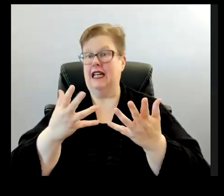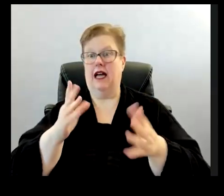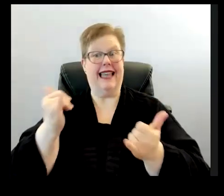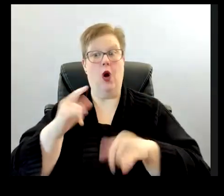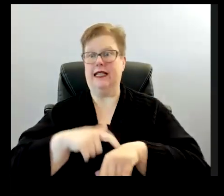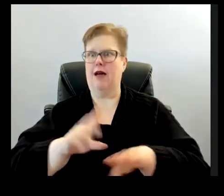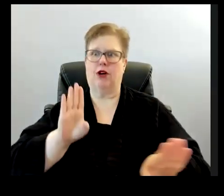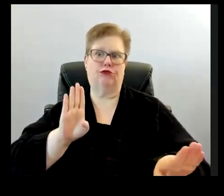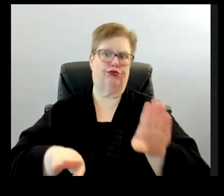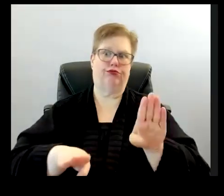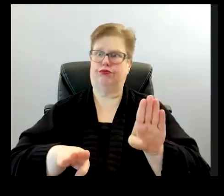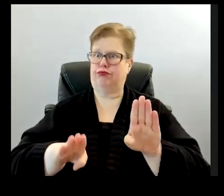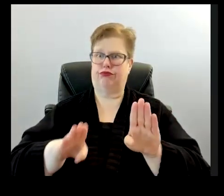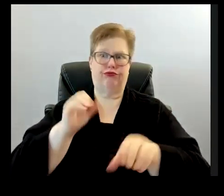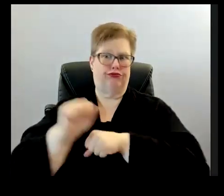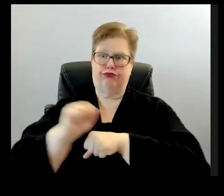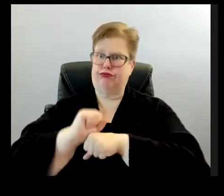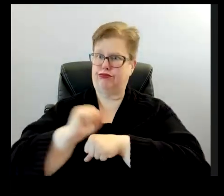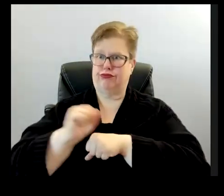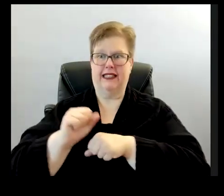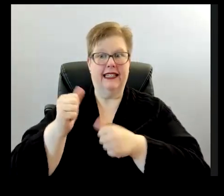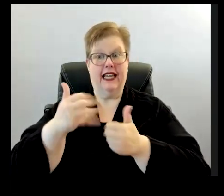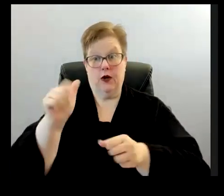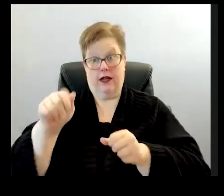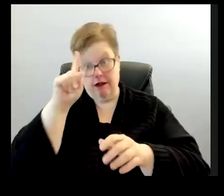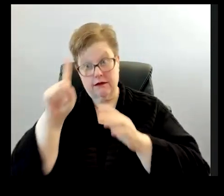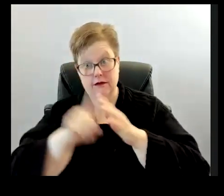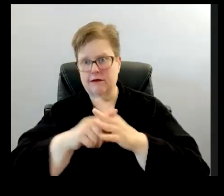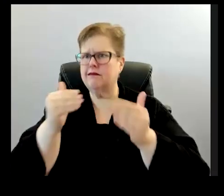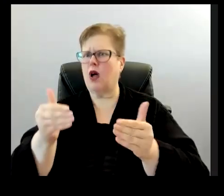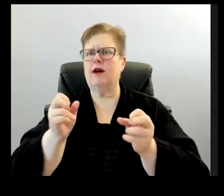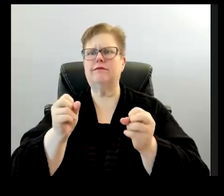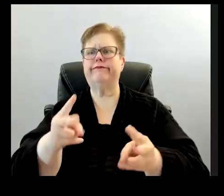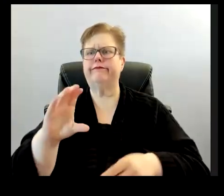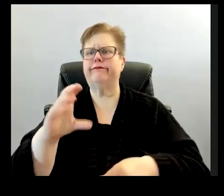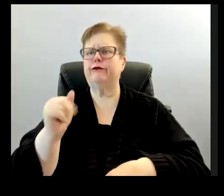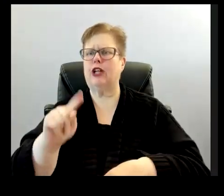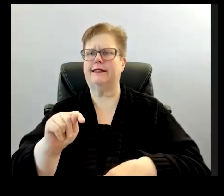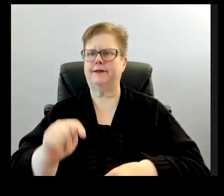time for you? Is there anything you can think of? And if so, just go ahead and drop it in the chat.